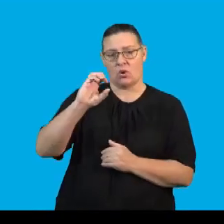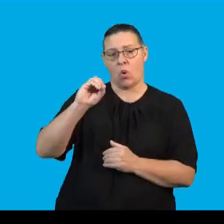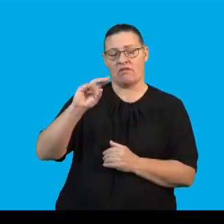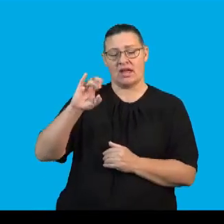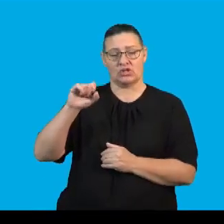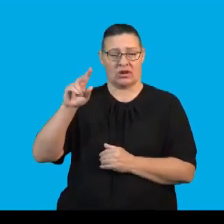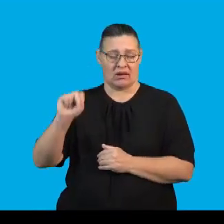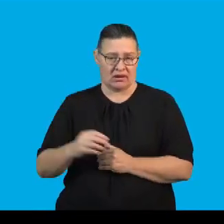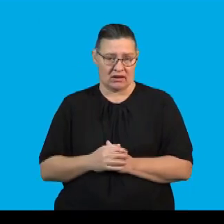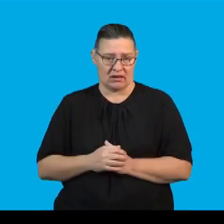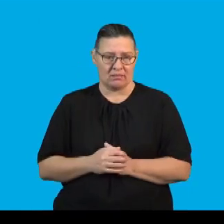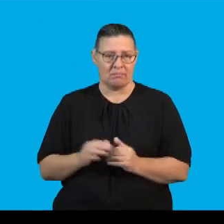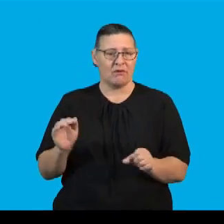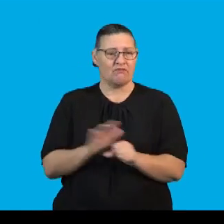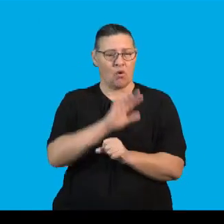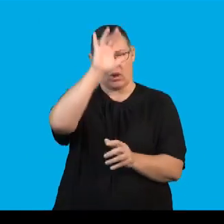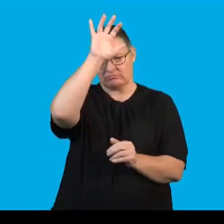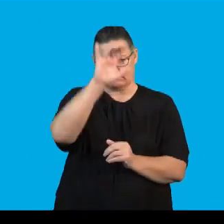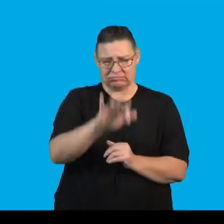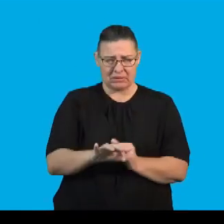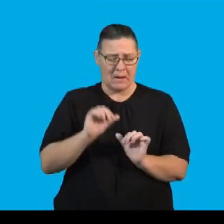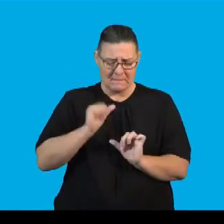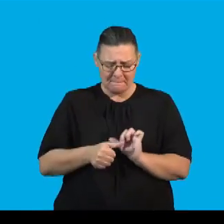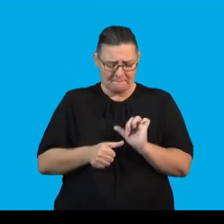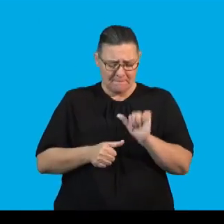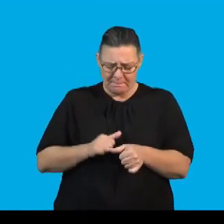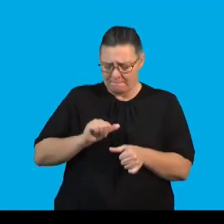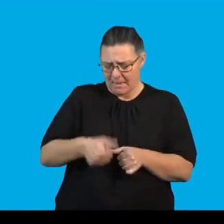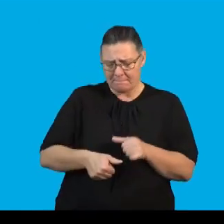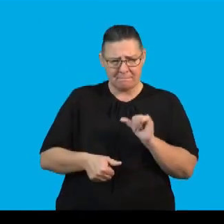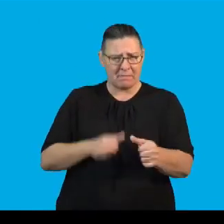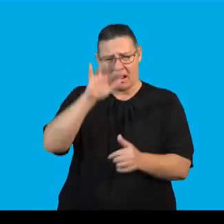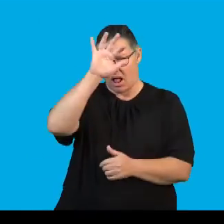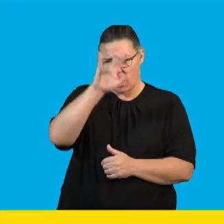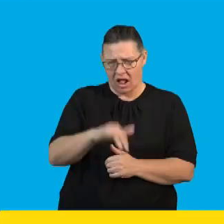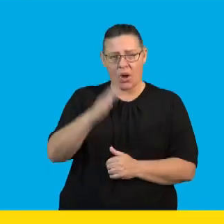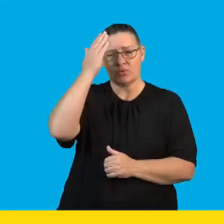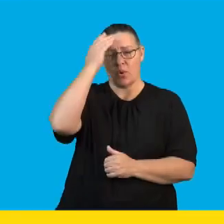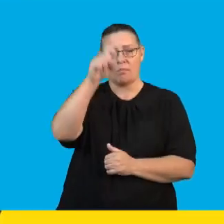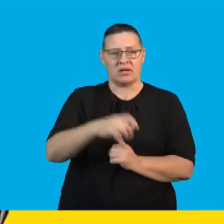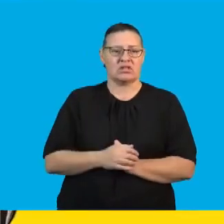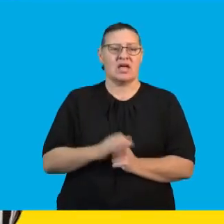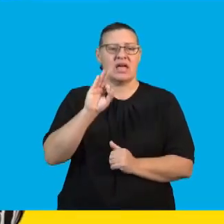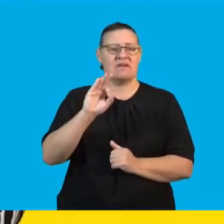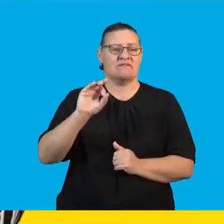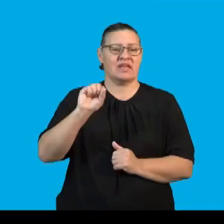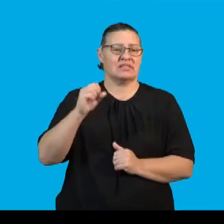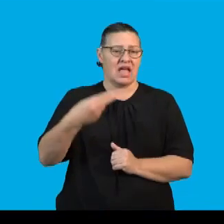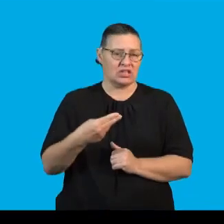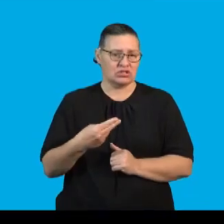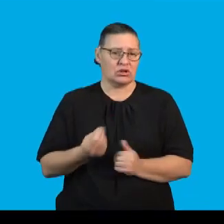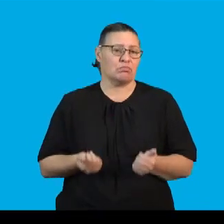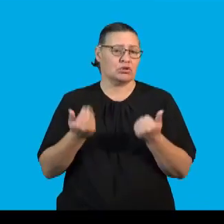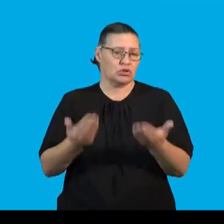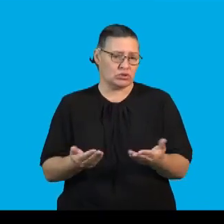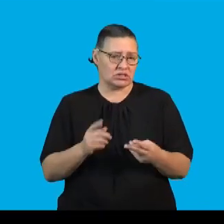ovulation. This is the whole summary of the hormones. You need to know them. So we've got